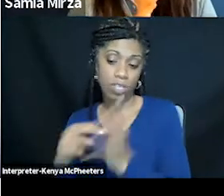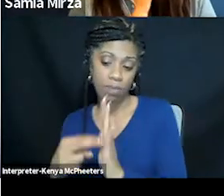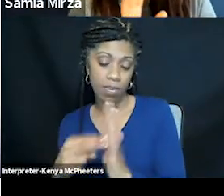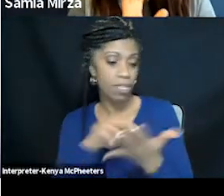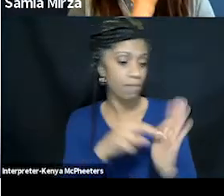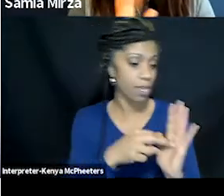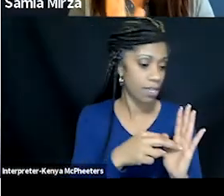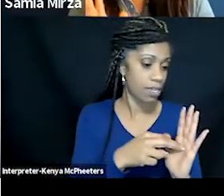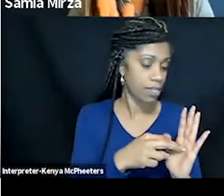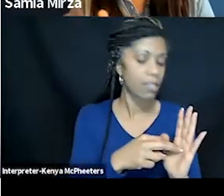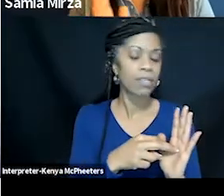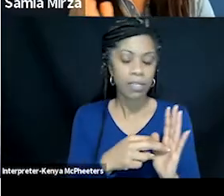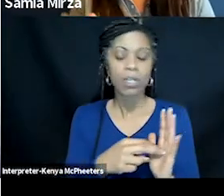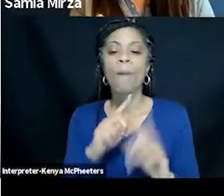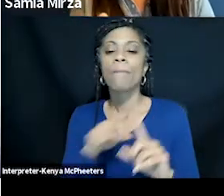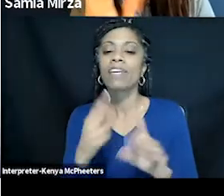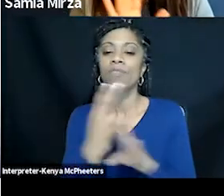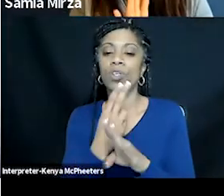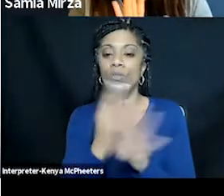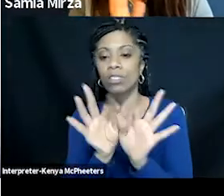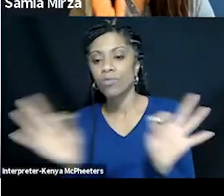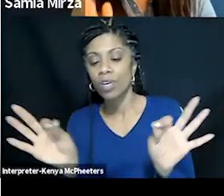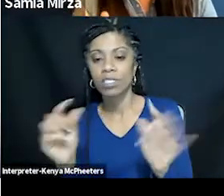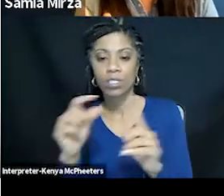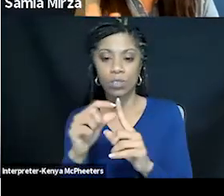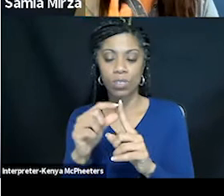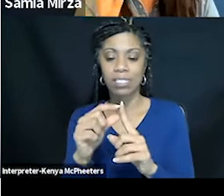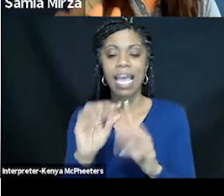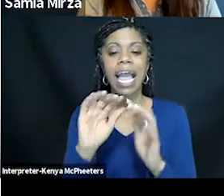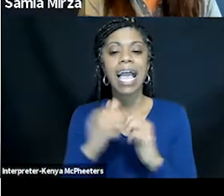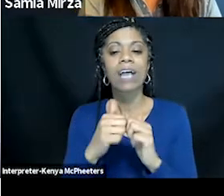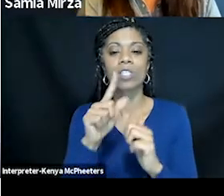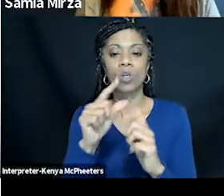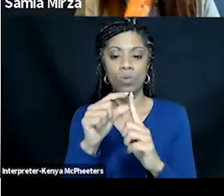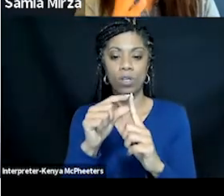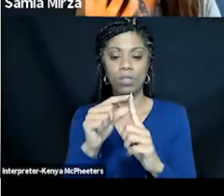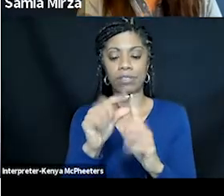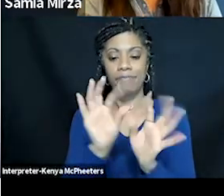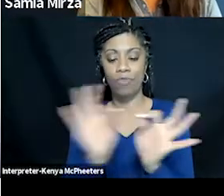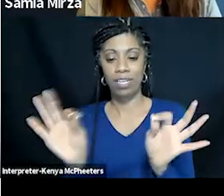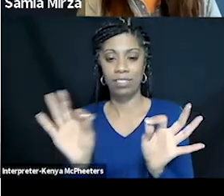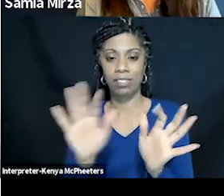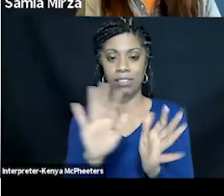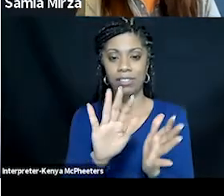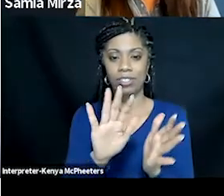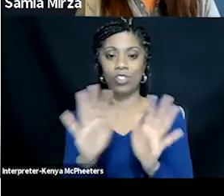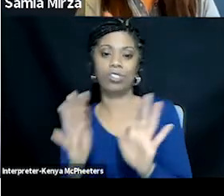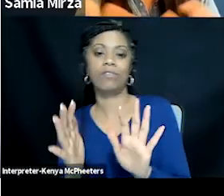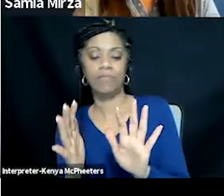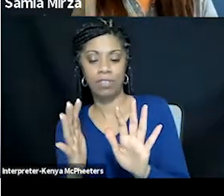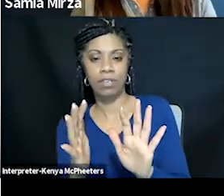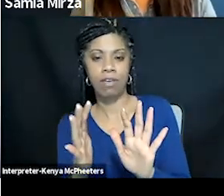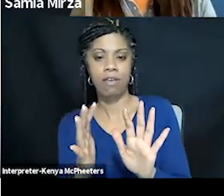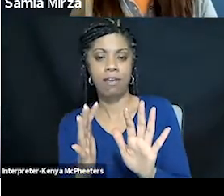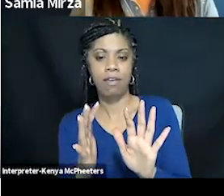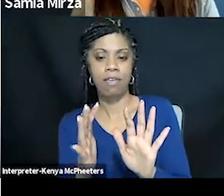biases, or when we use these phrases and words, how did it shift the way somebody saw or interpreted the